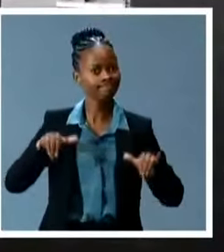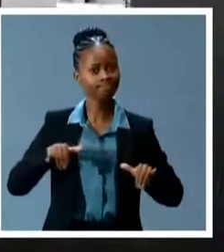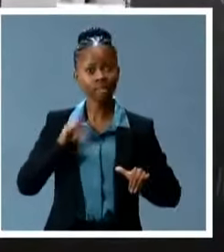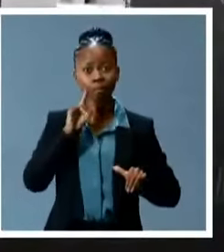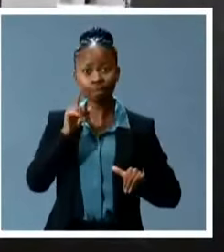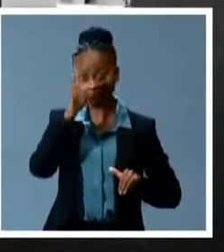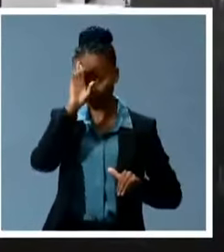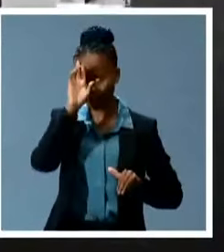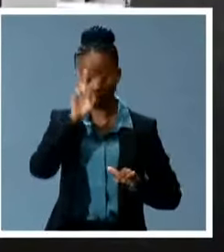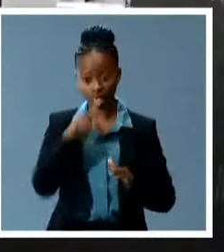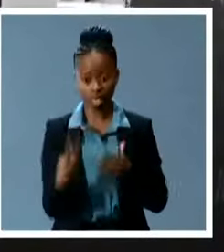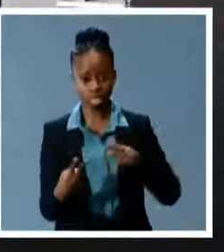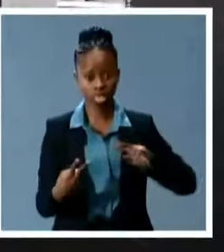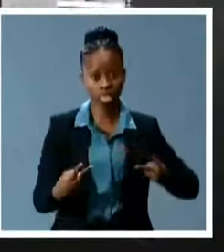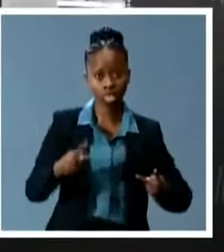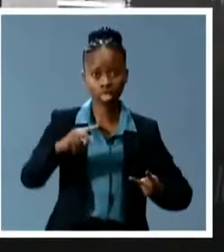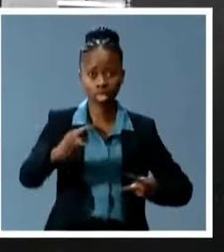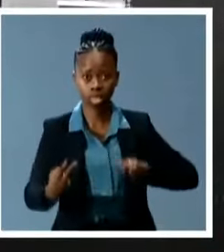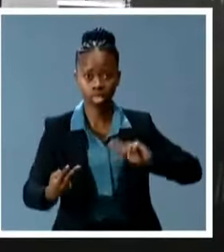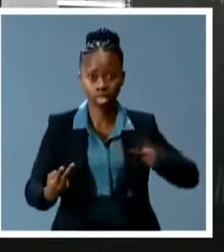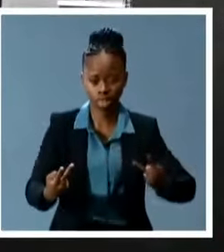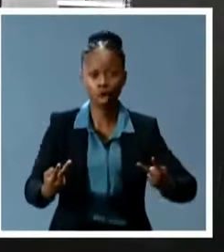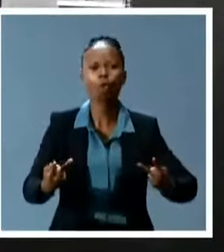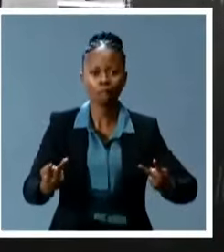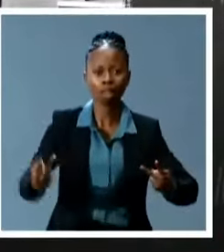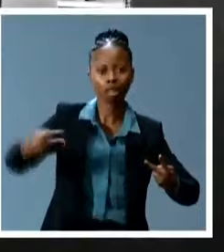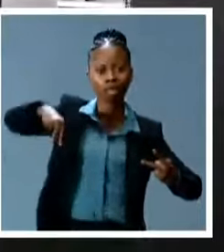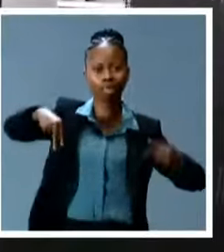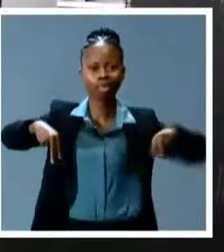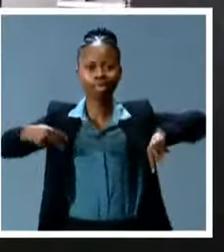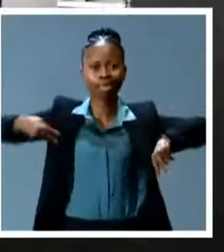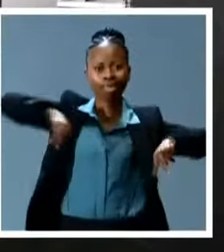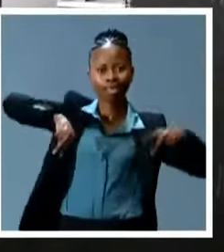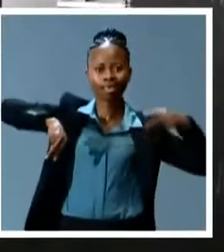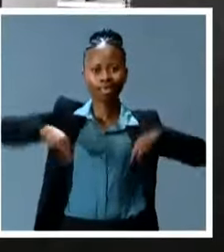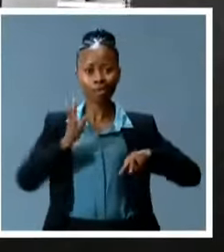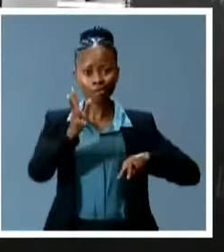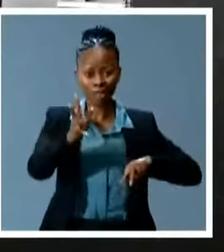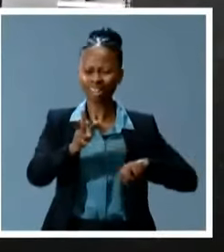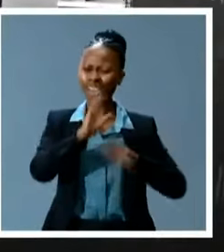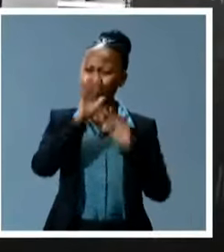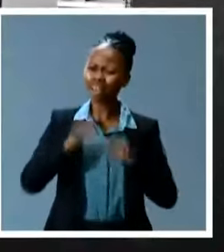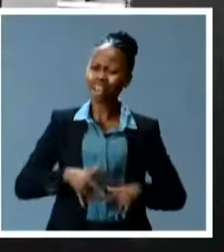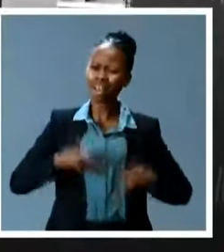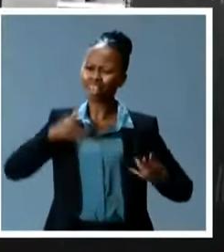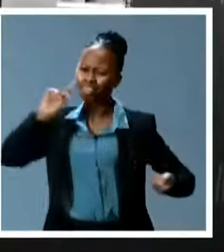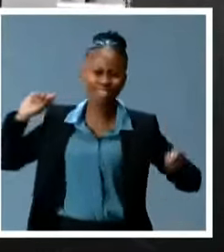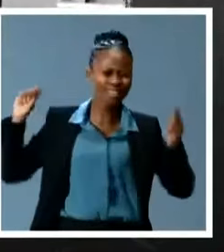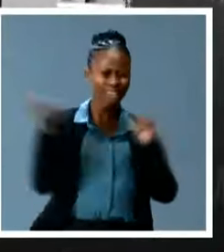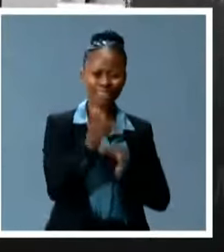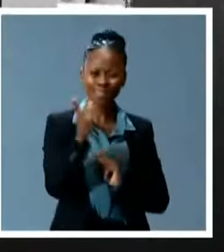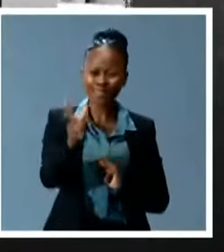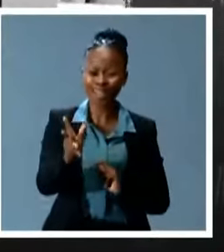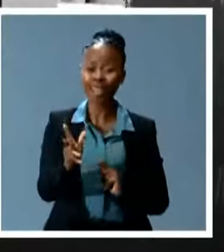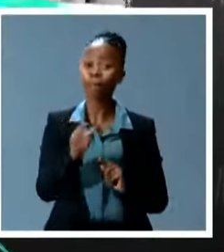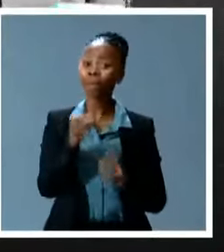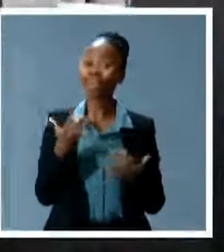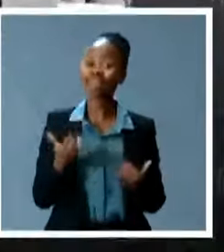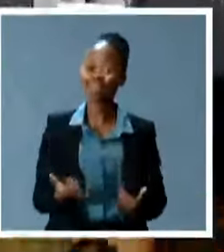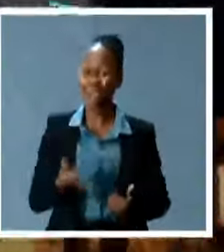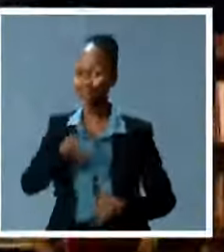Pieces start over, all the tears will be all over. Can you mean it? We will be much closer. For now, we scream and